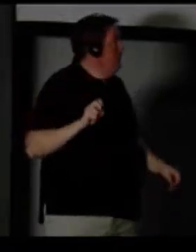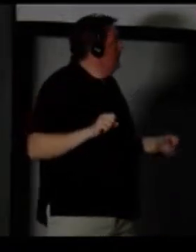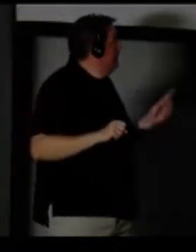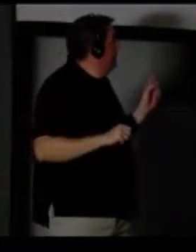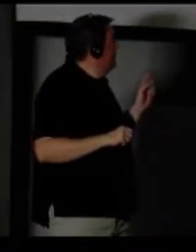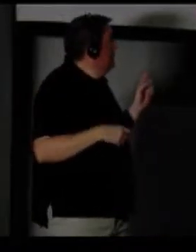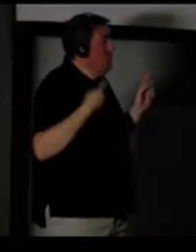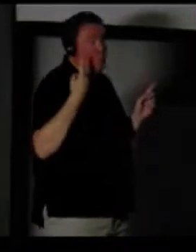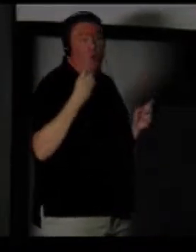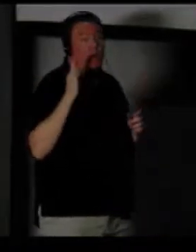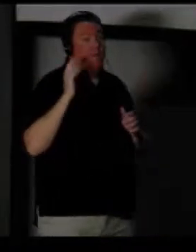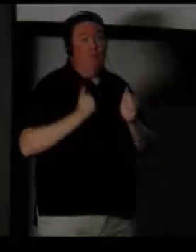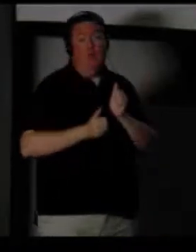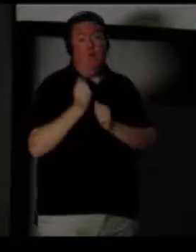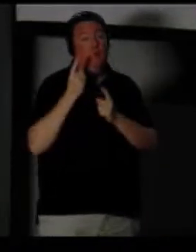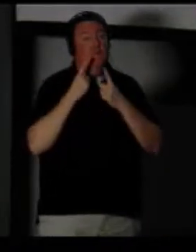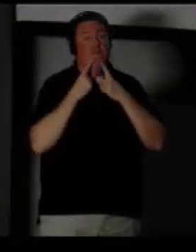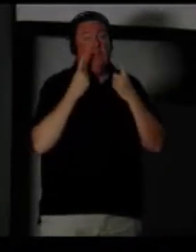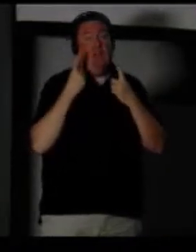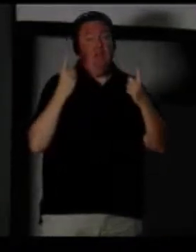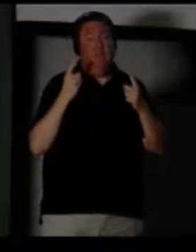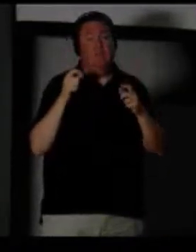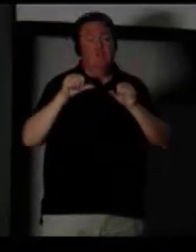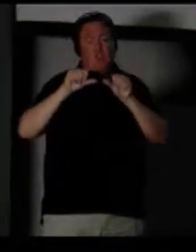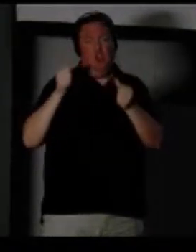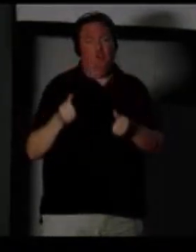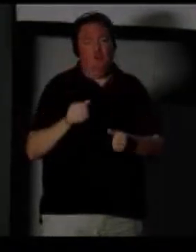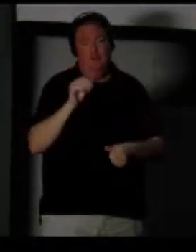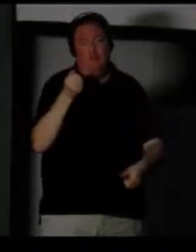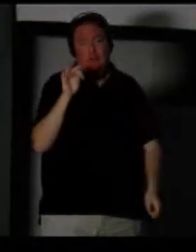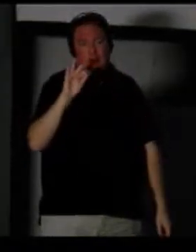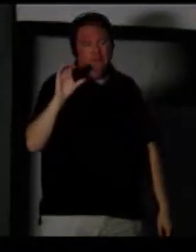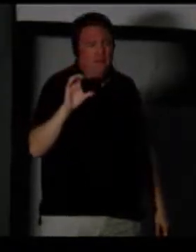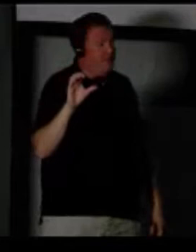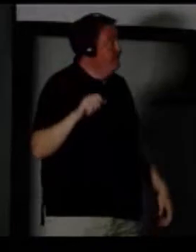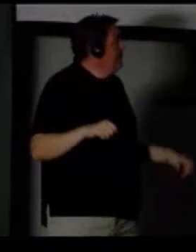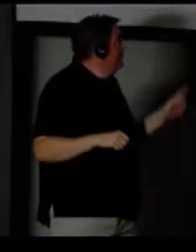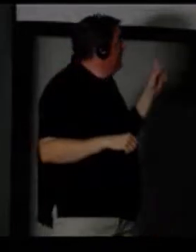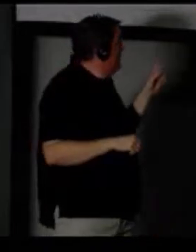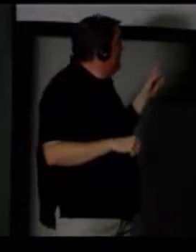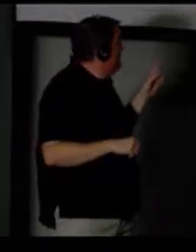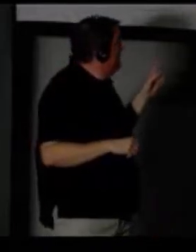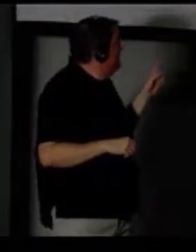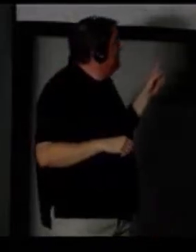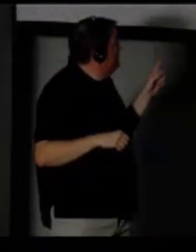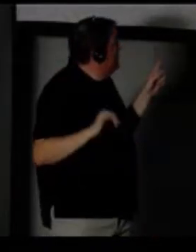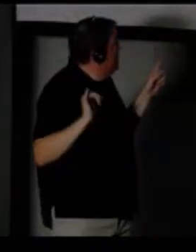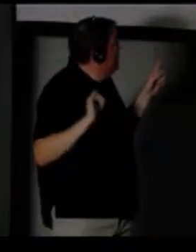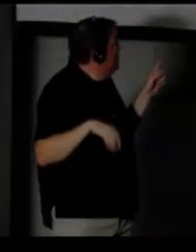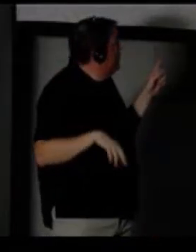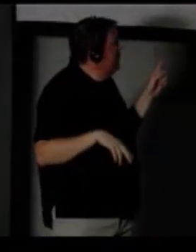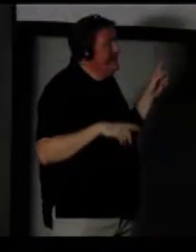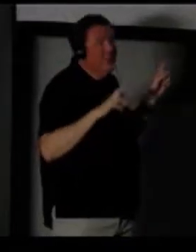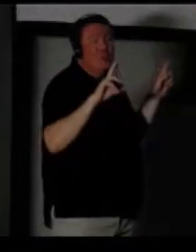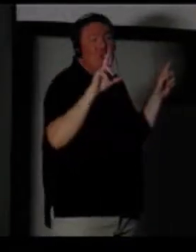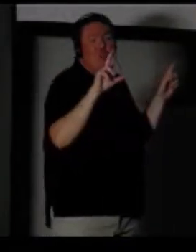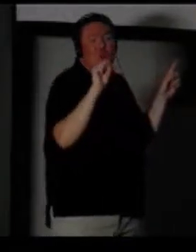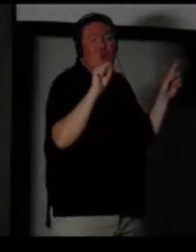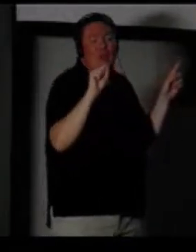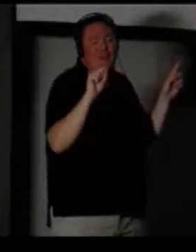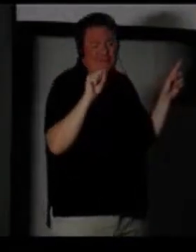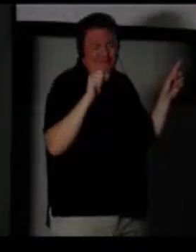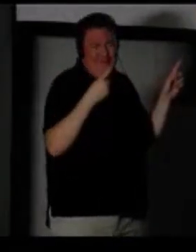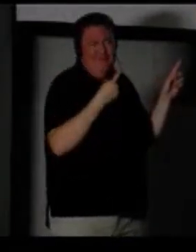famous sculpture of the 19th century. And I'm showing you here Hiram Power's Greek slave in the US